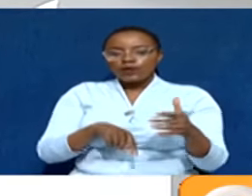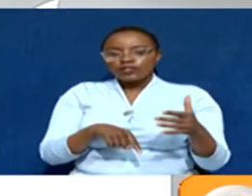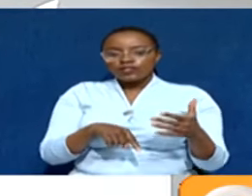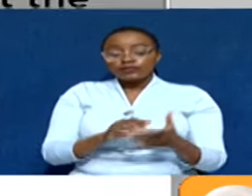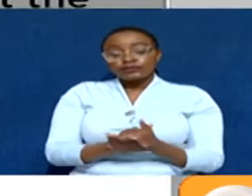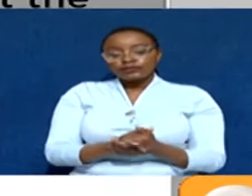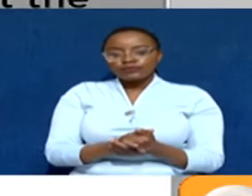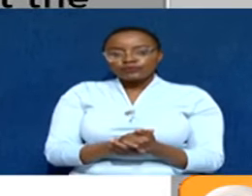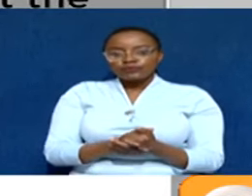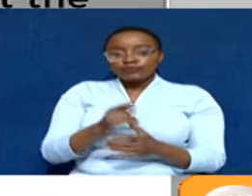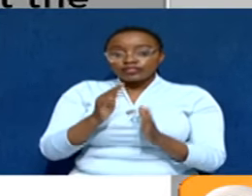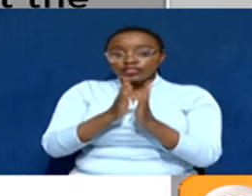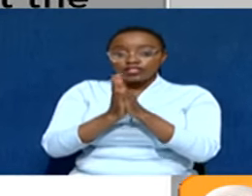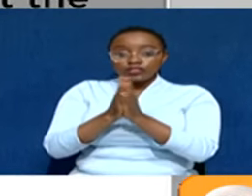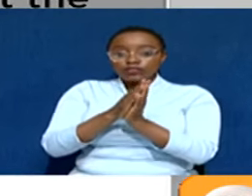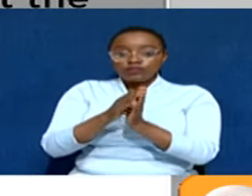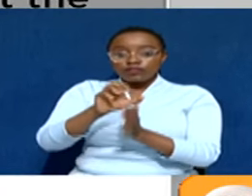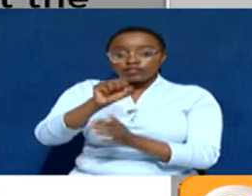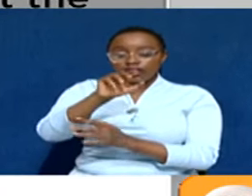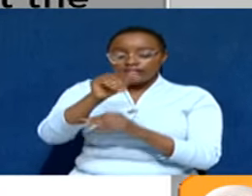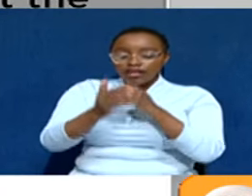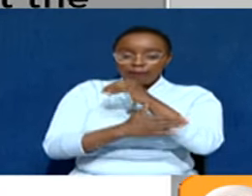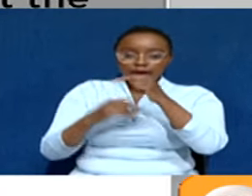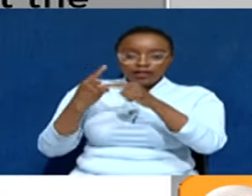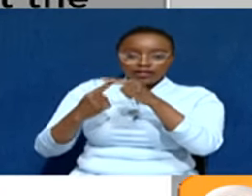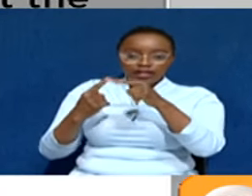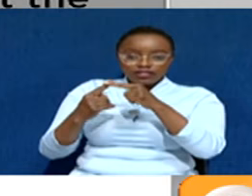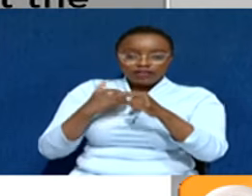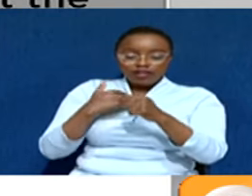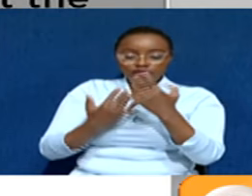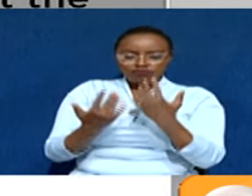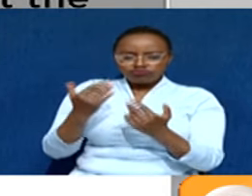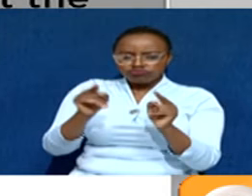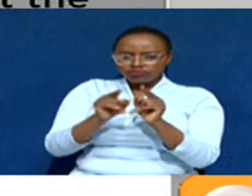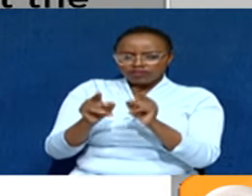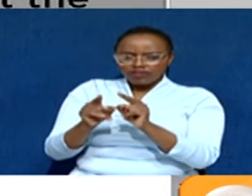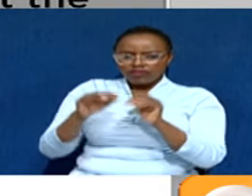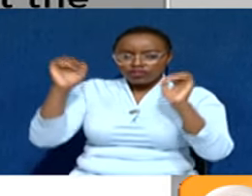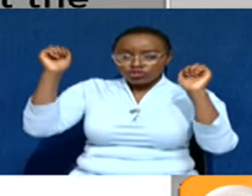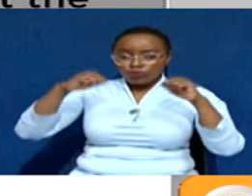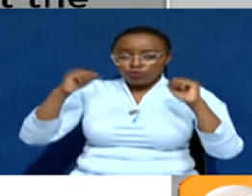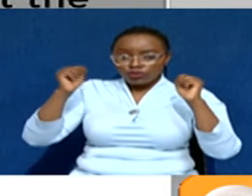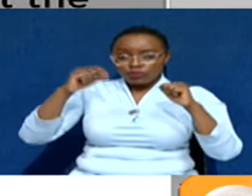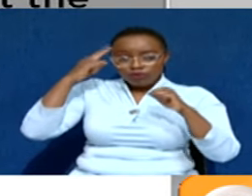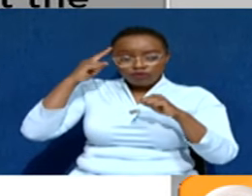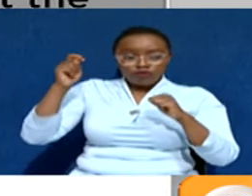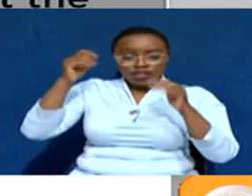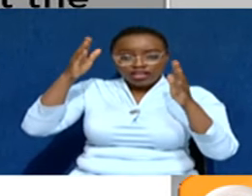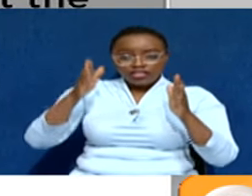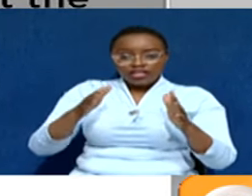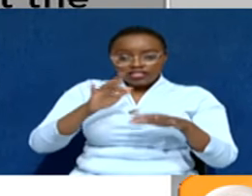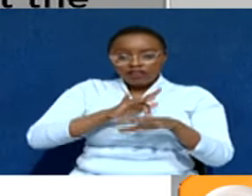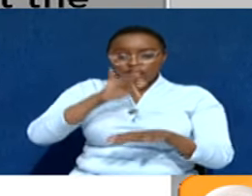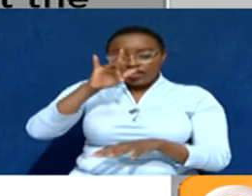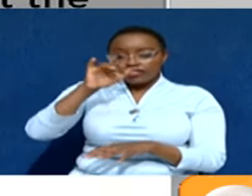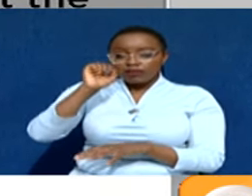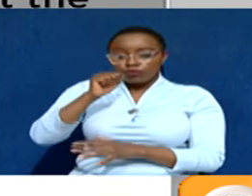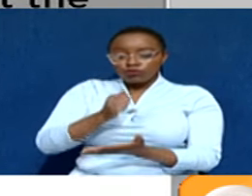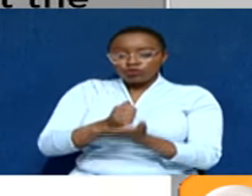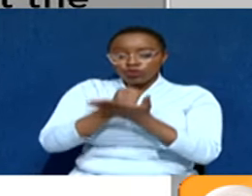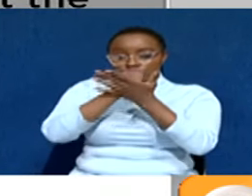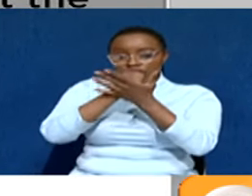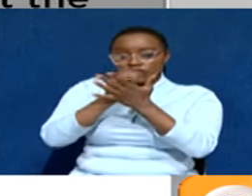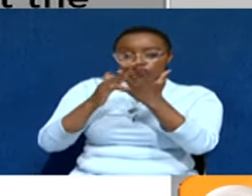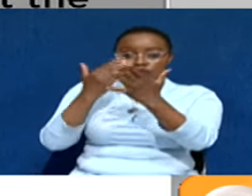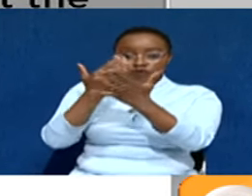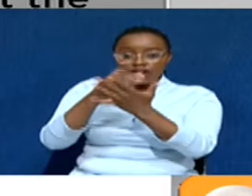Tortoise. Okay. These stories on Saudi Ordeal are indeed heart-wrenching. Is it possible for the Kenyans affected to be assisted to